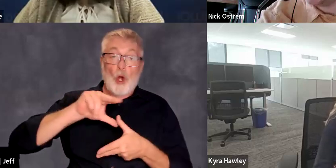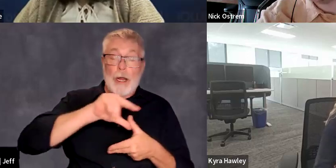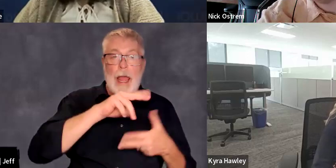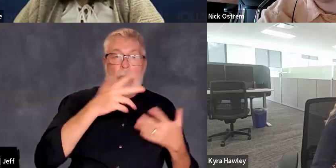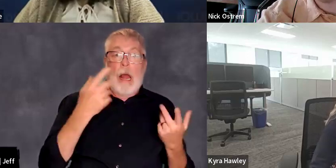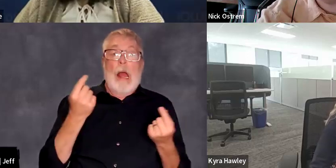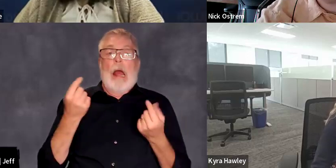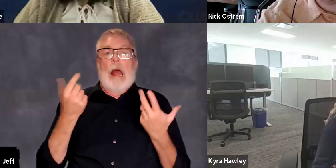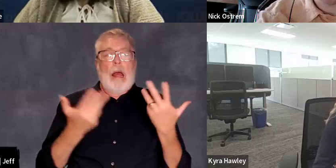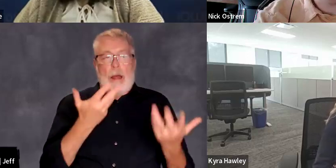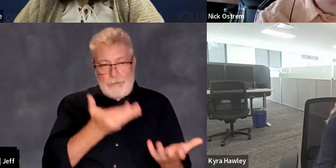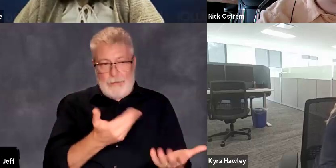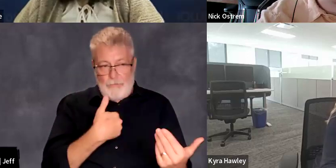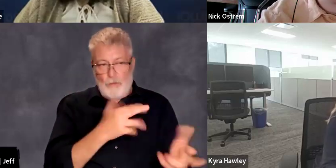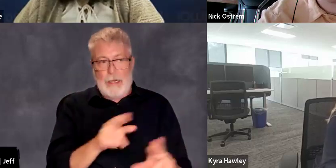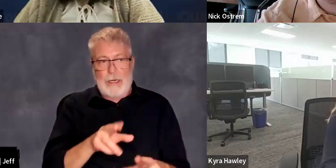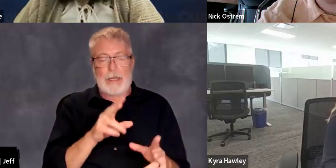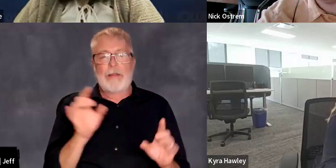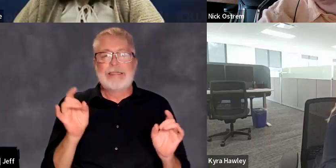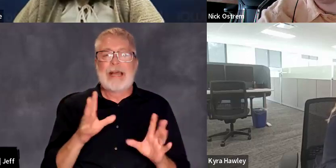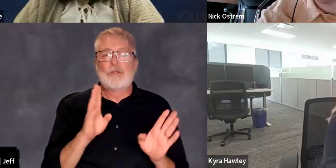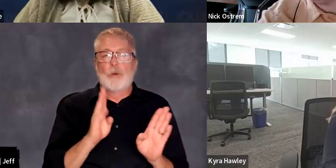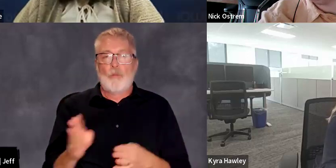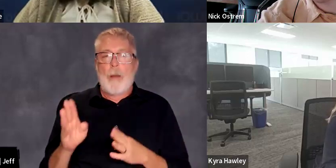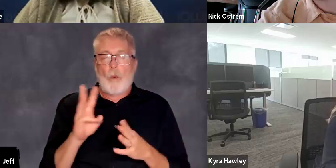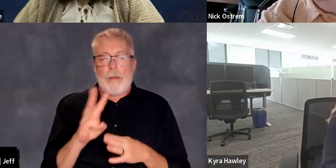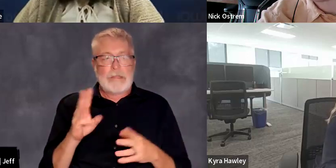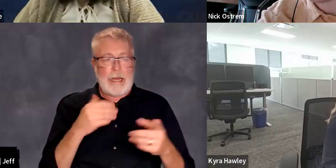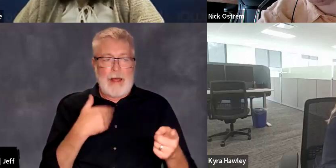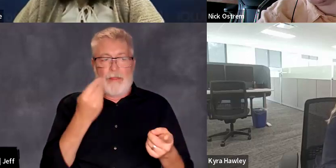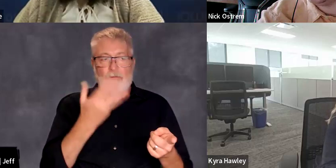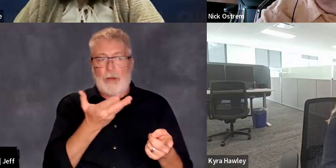Disaster PrepWise, the website, has all of this information ready for anybody.